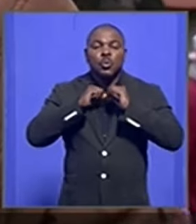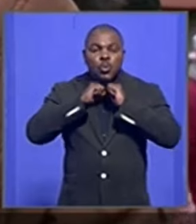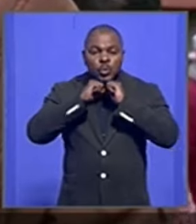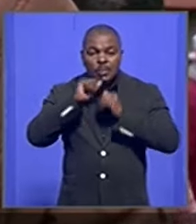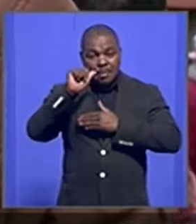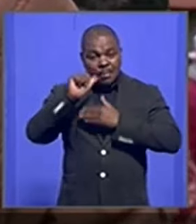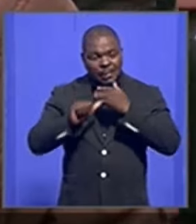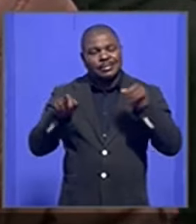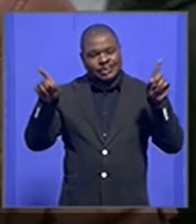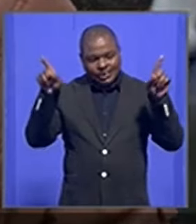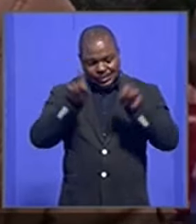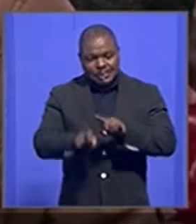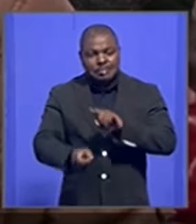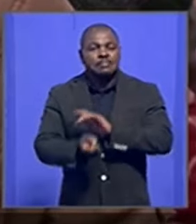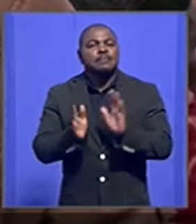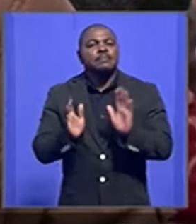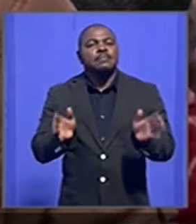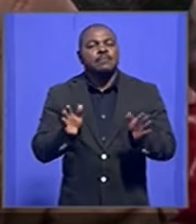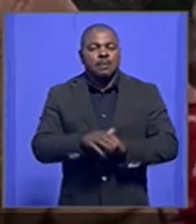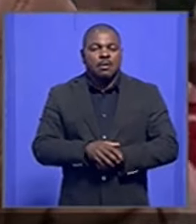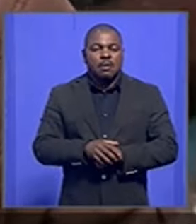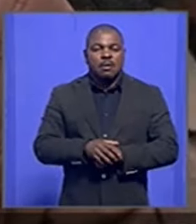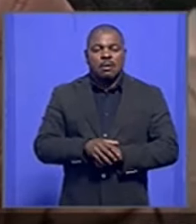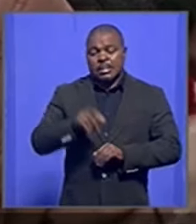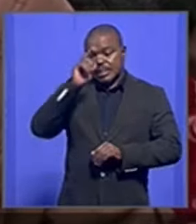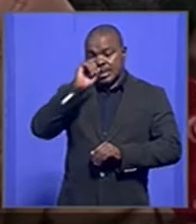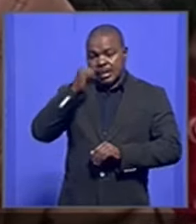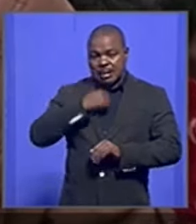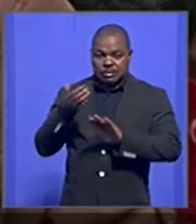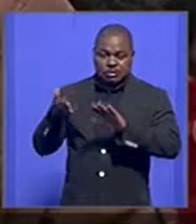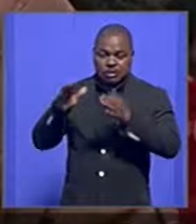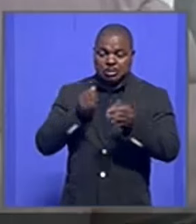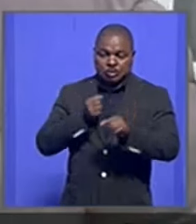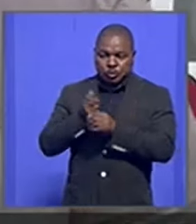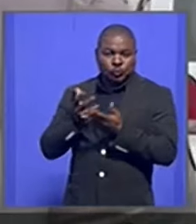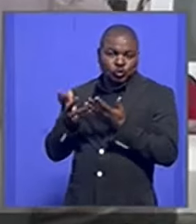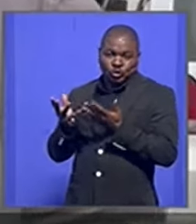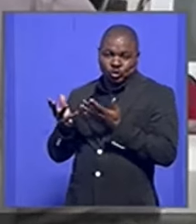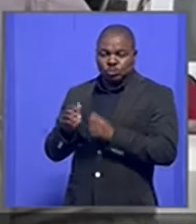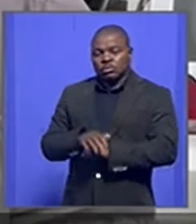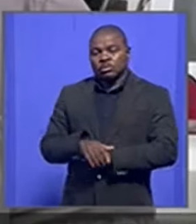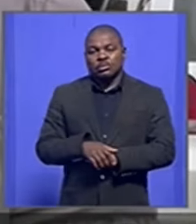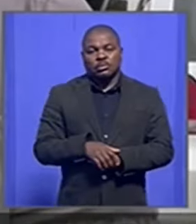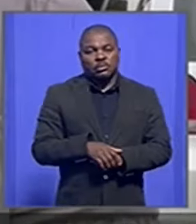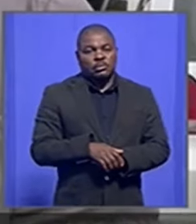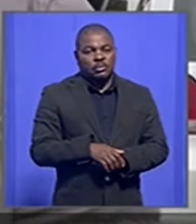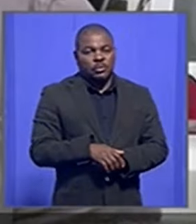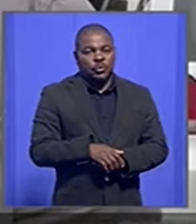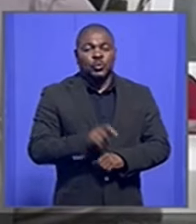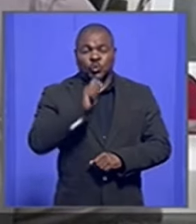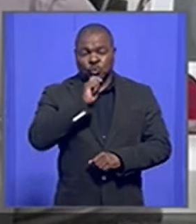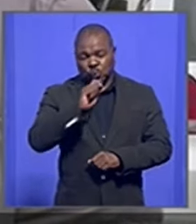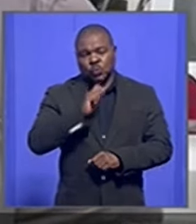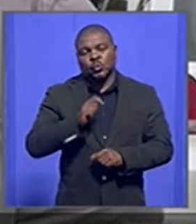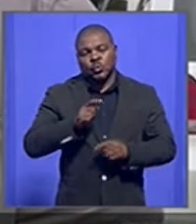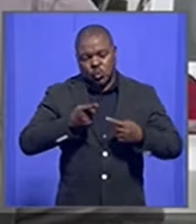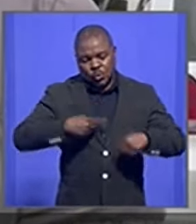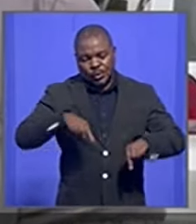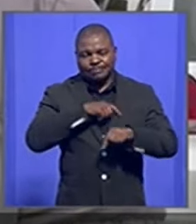in the same situation where we lost our sister like this. This is really traumatizing to